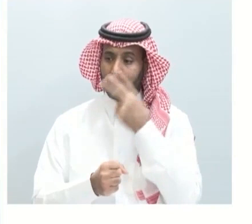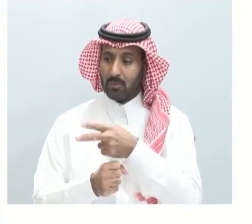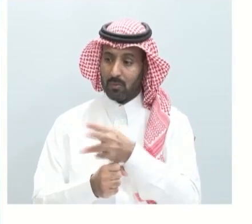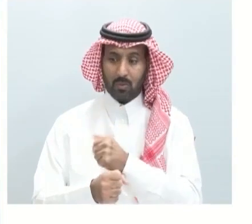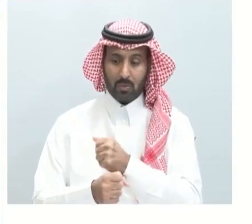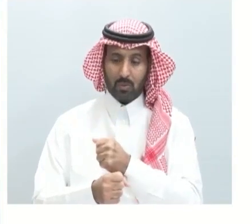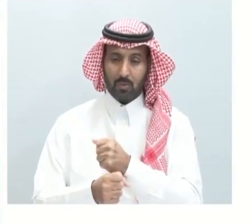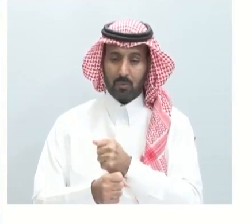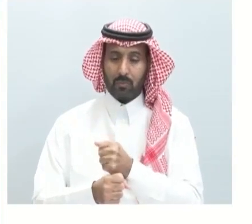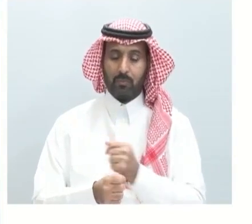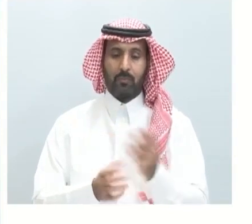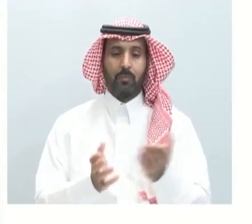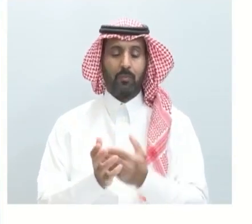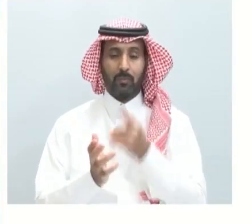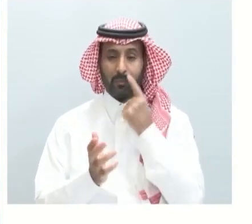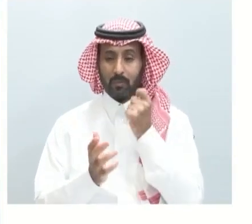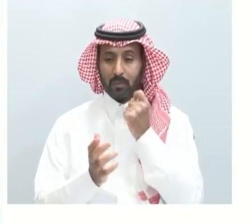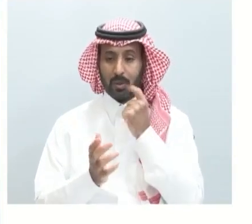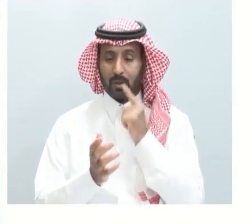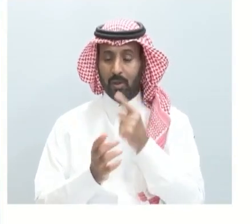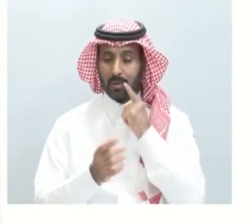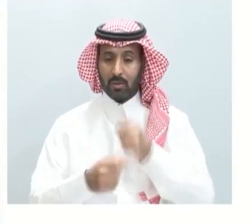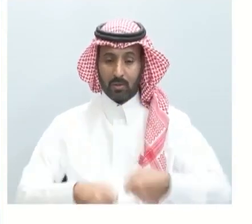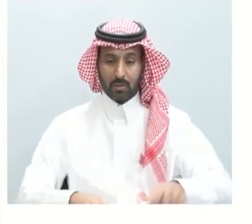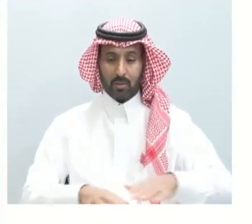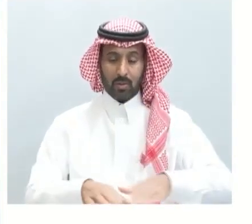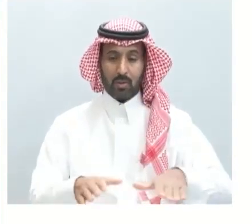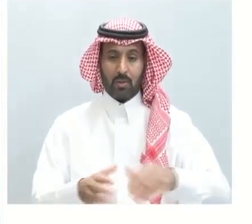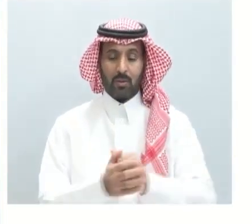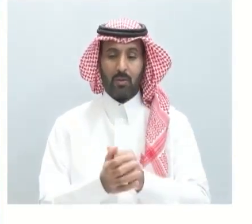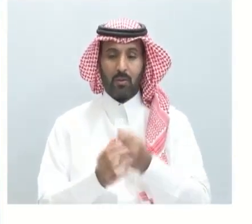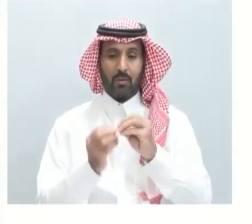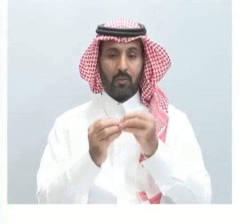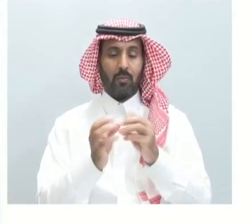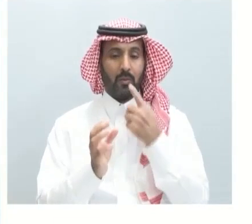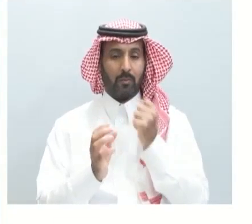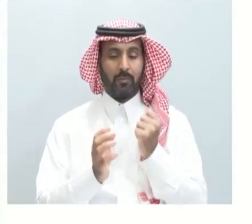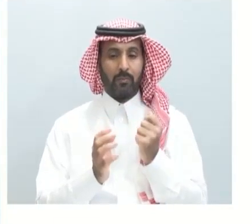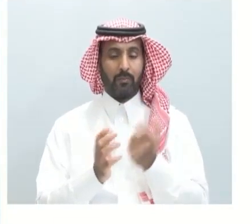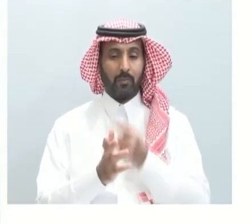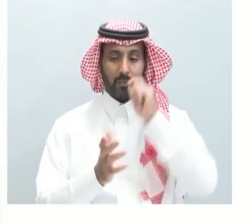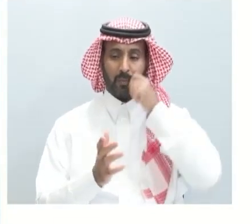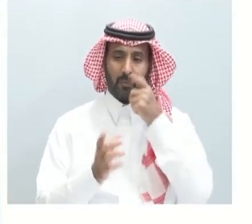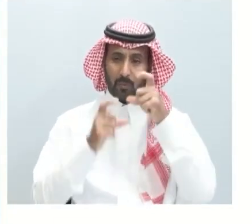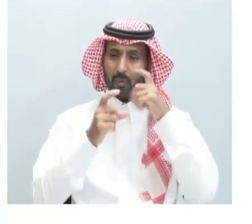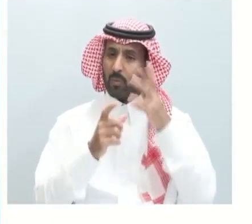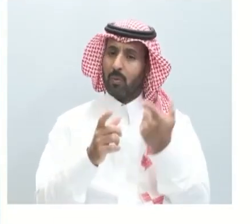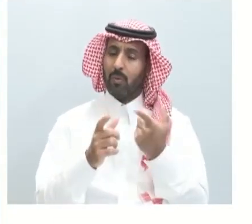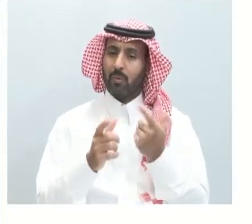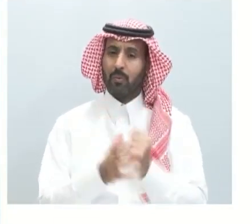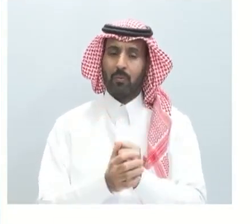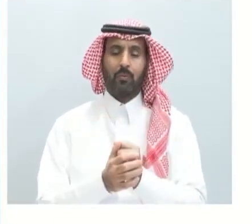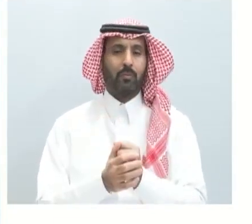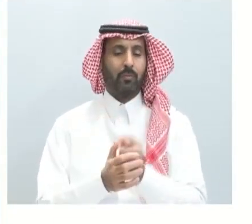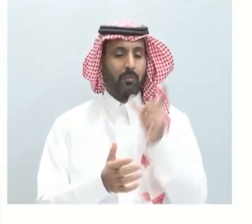this and roll out the red carpet all of these are idioms the colored words who is the man in the picture what